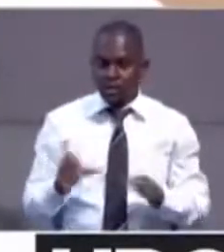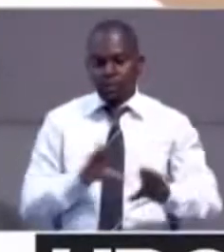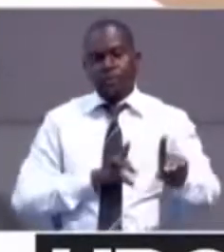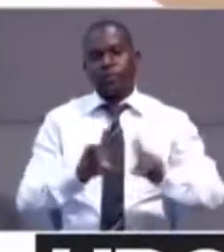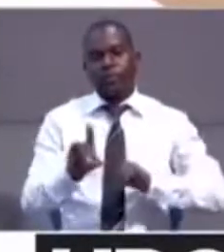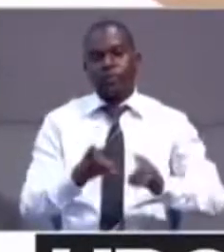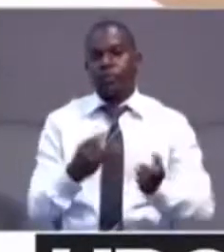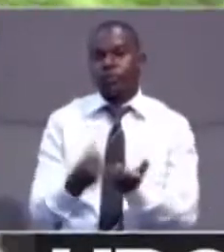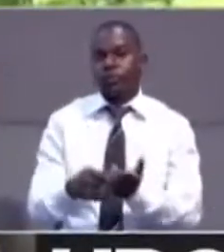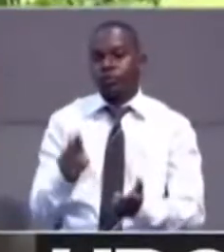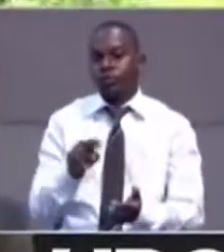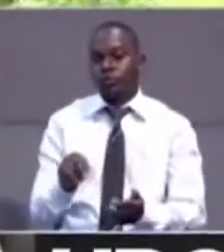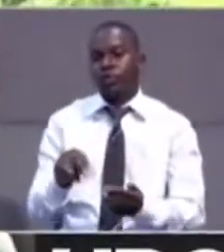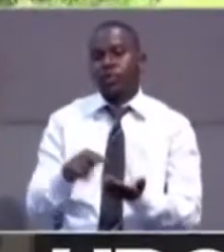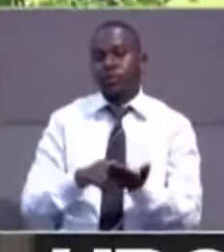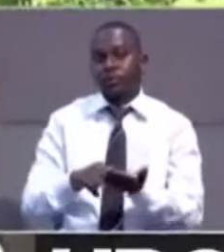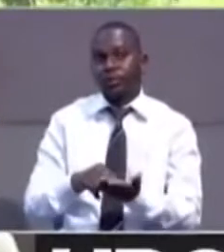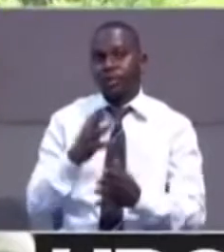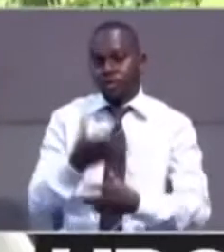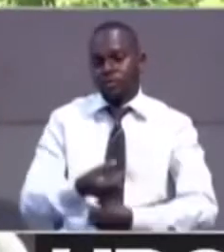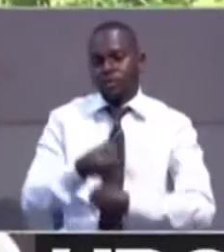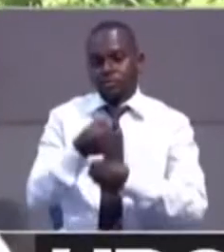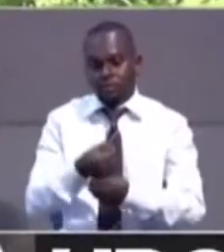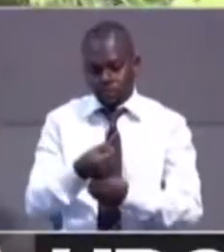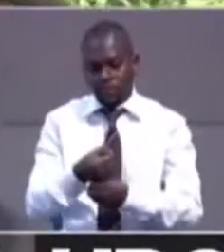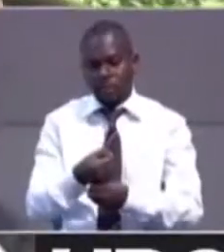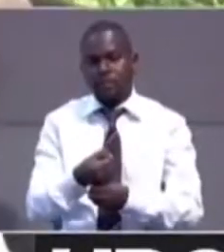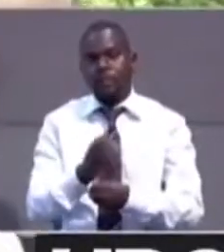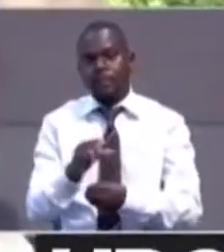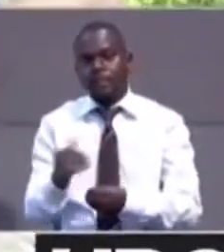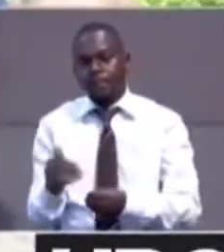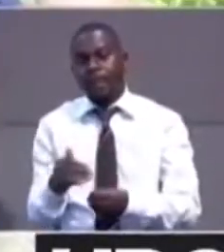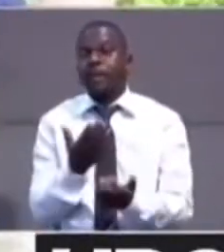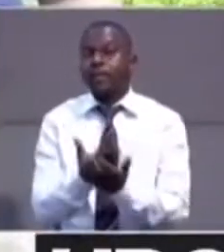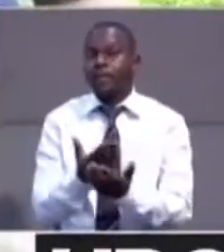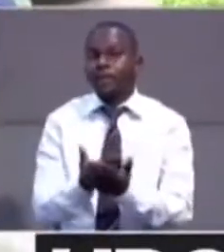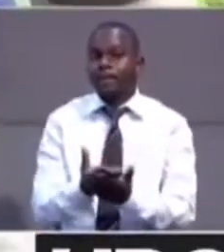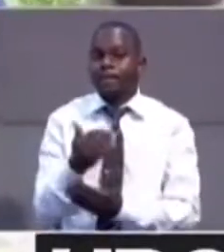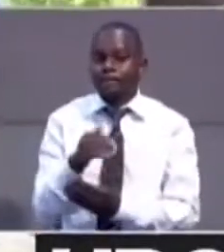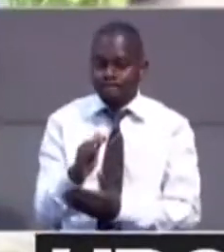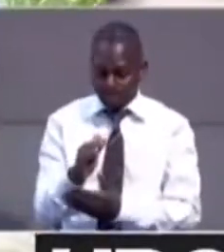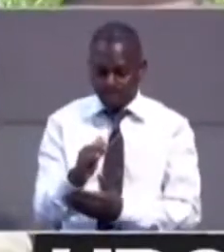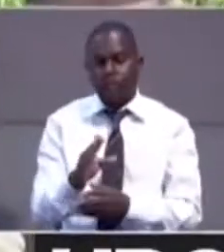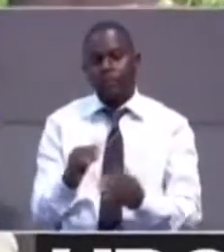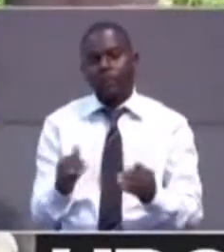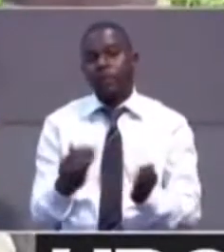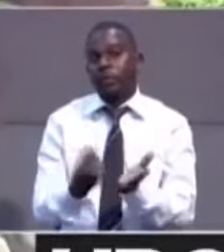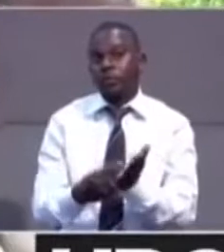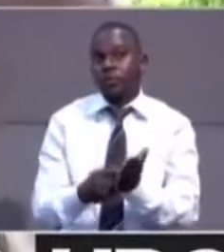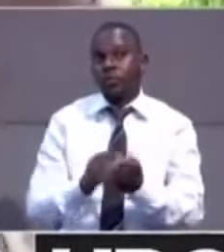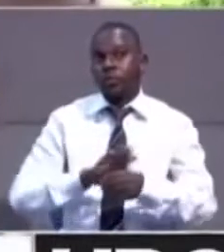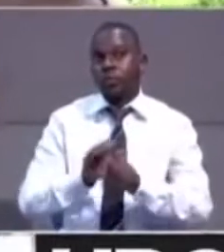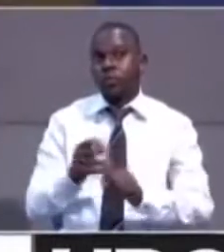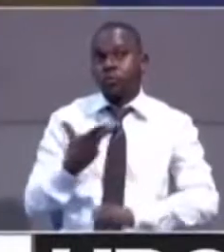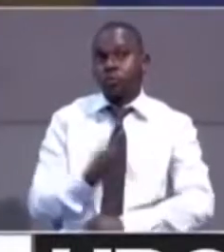disclosed by the executive director, Uganda National Consumers Organization, Robin Akaitiritimba, who also proposed for a mass vaccination of